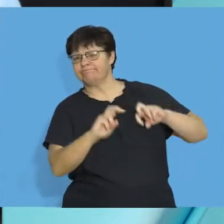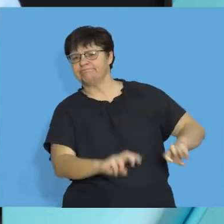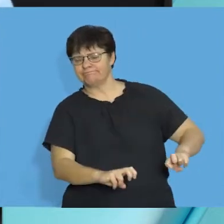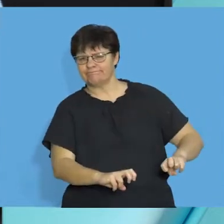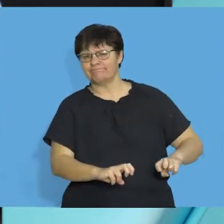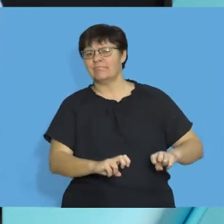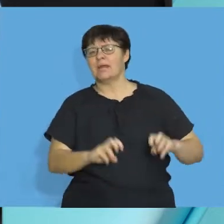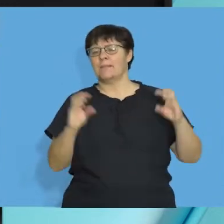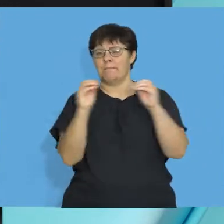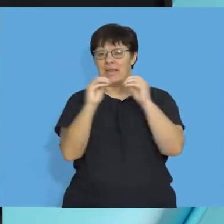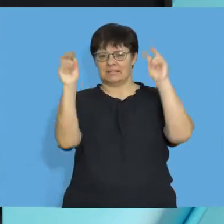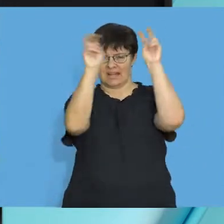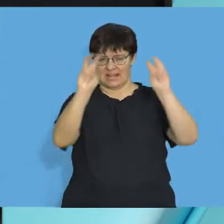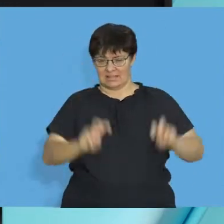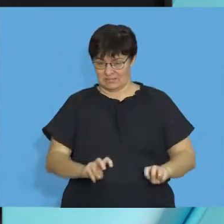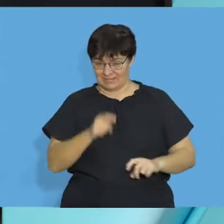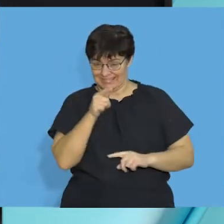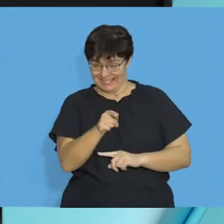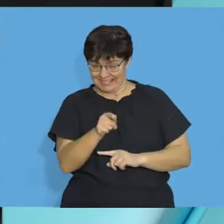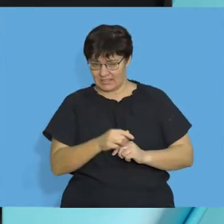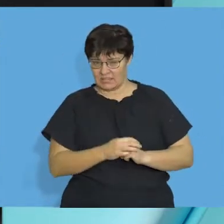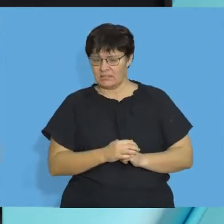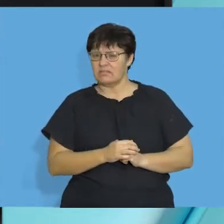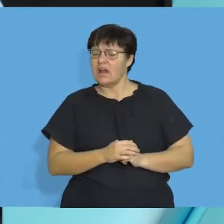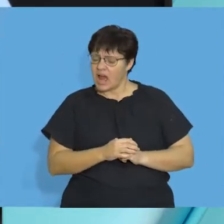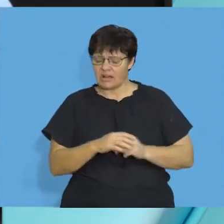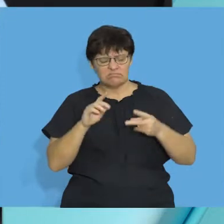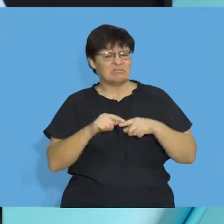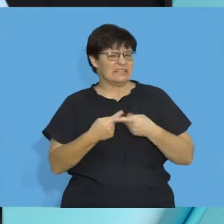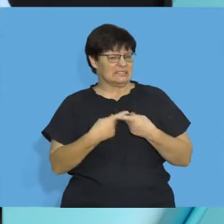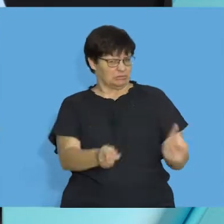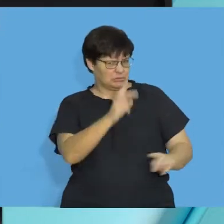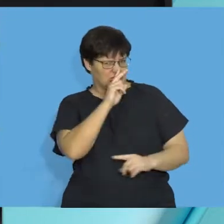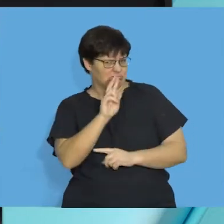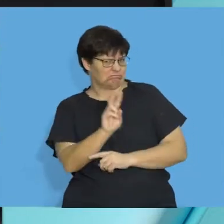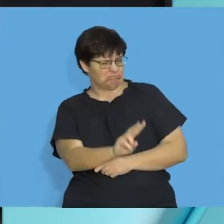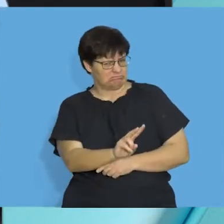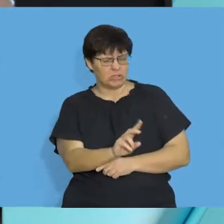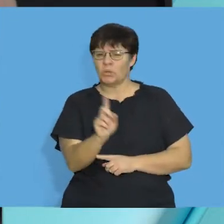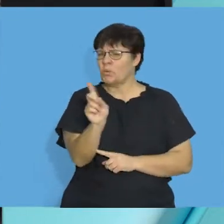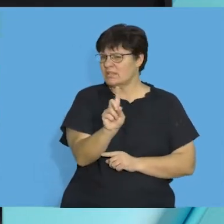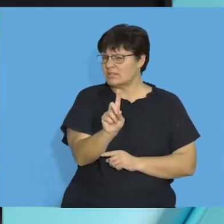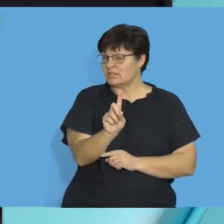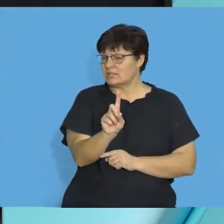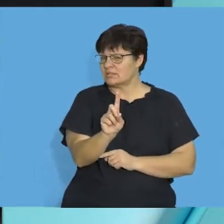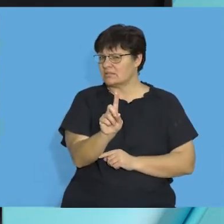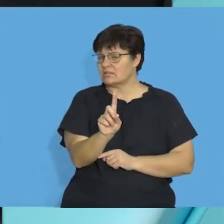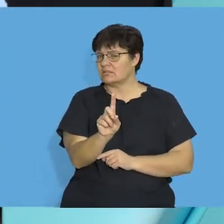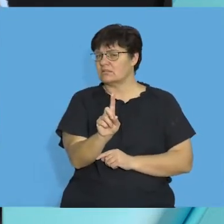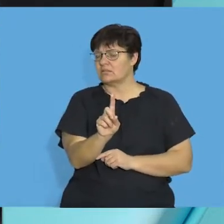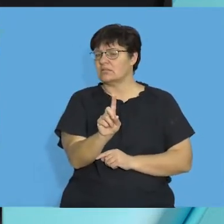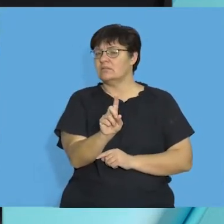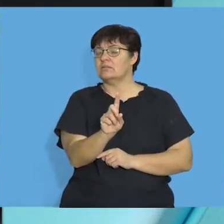to be looking at a different slant to this topic, and we're going to be looking at what